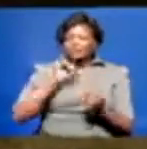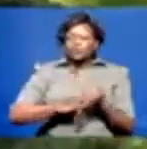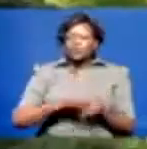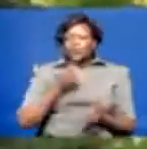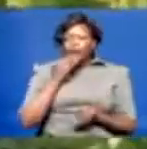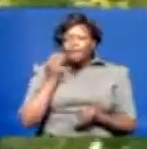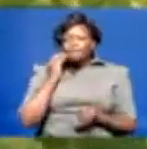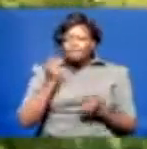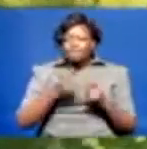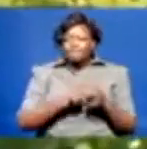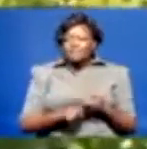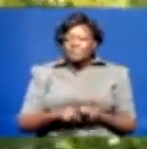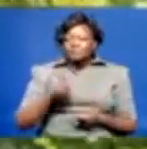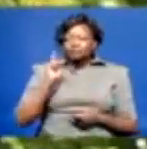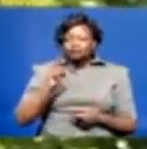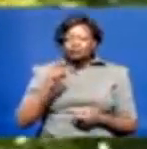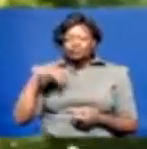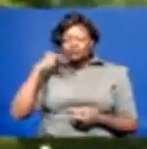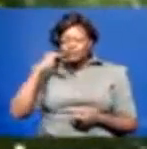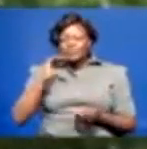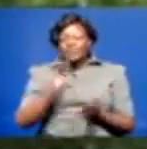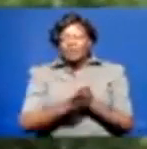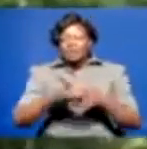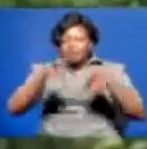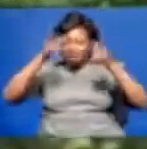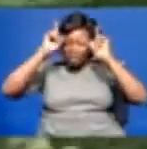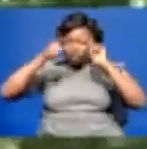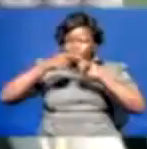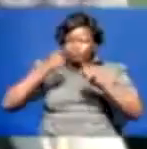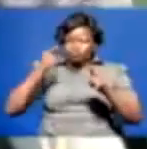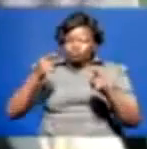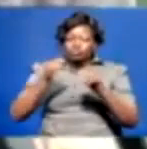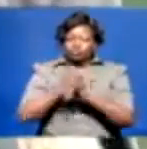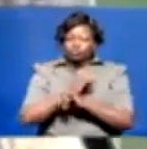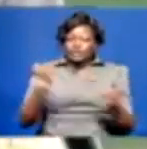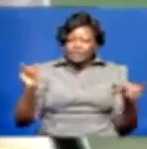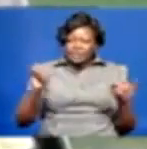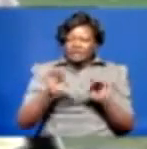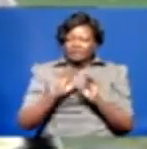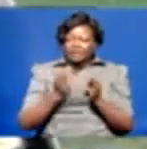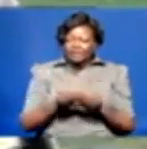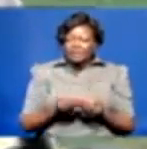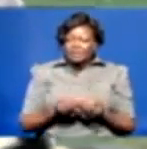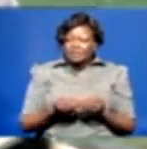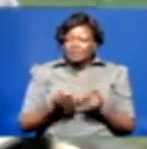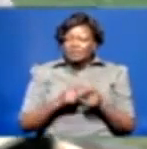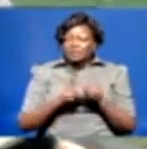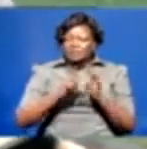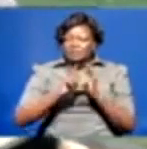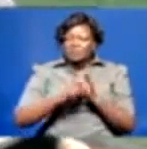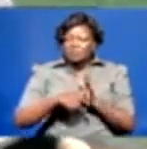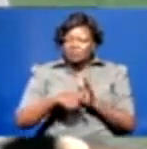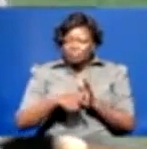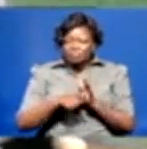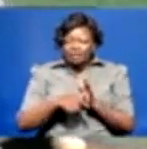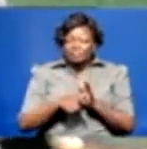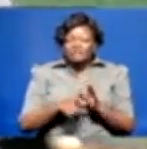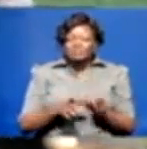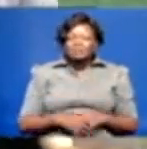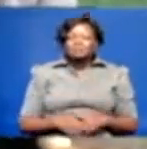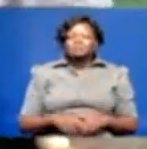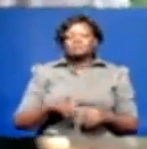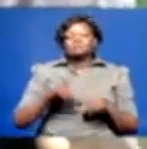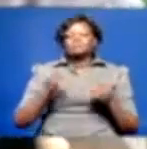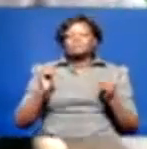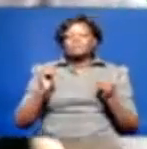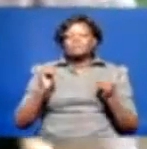cockerel, sheep and a bull were then slaughtered to cleanse the family. Baada ya hapa kuna shere. Kwa